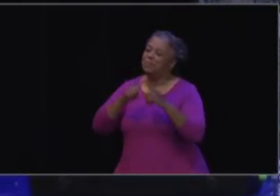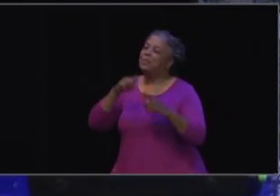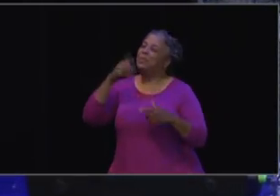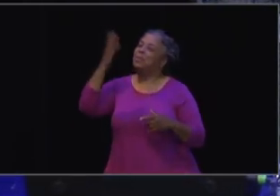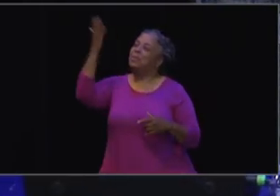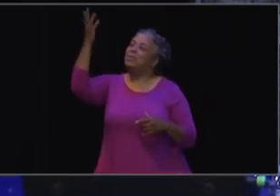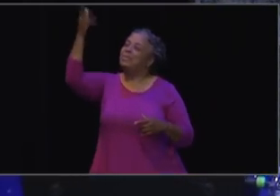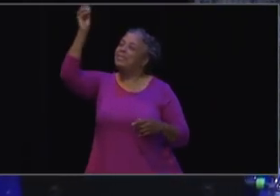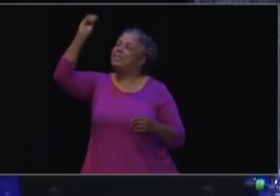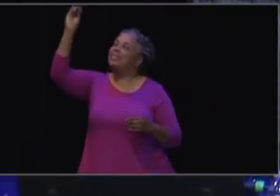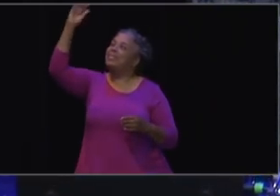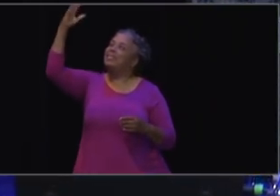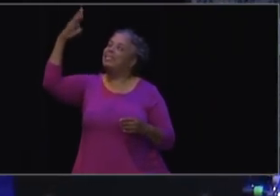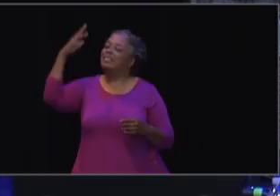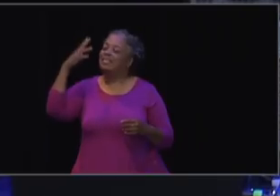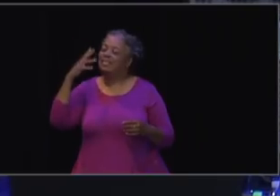deserve.